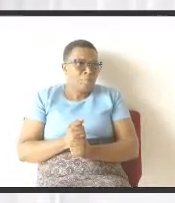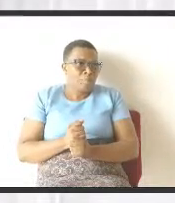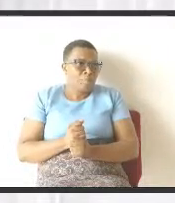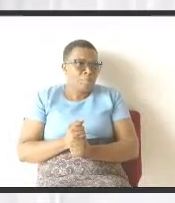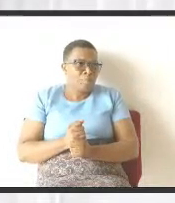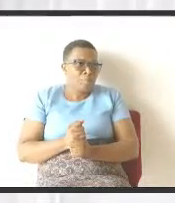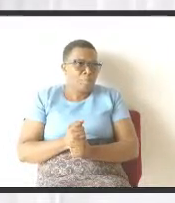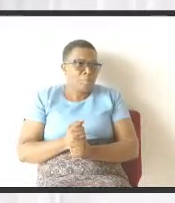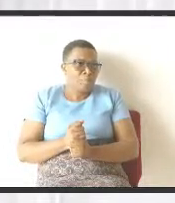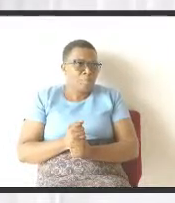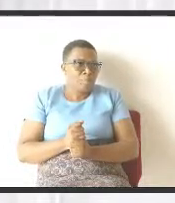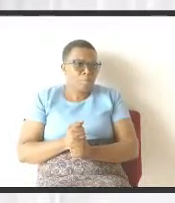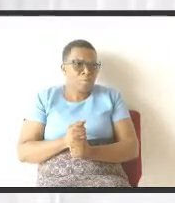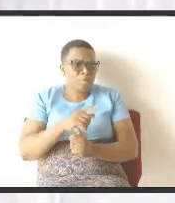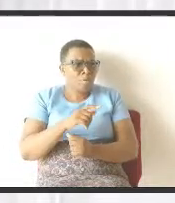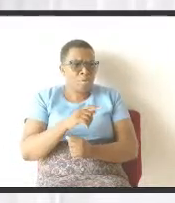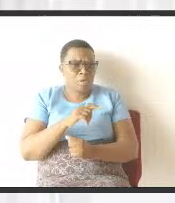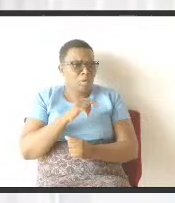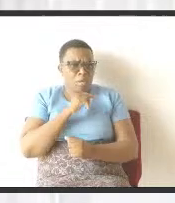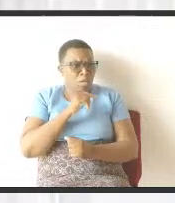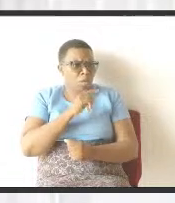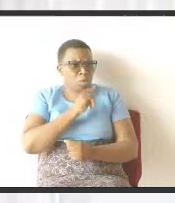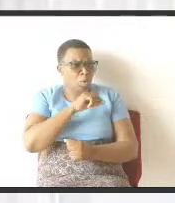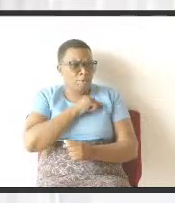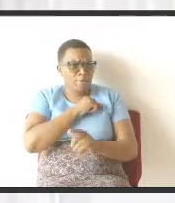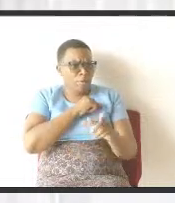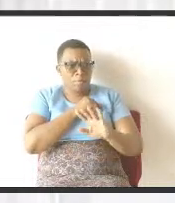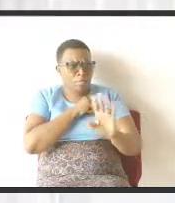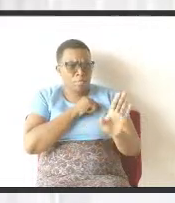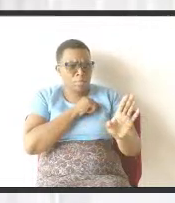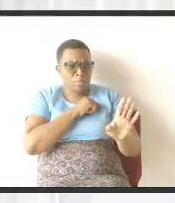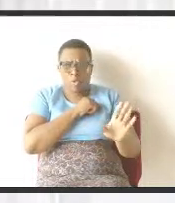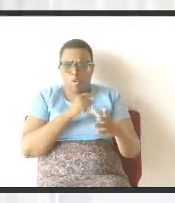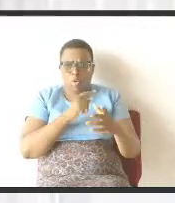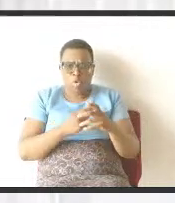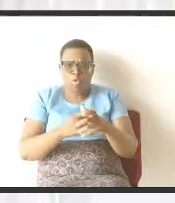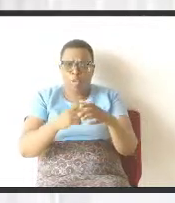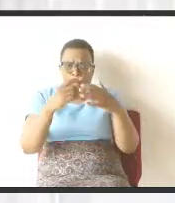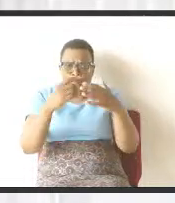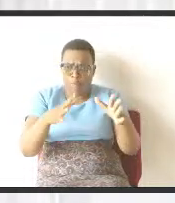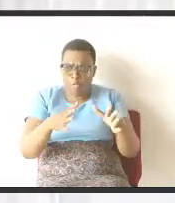I'm not disqualified at the end of the race.